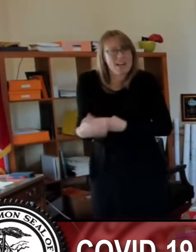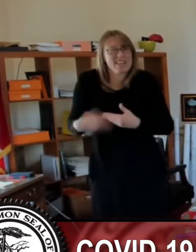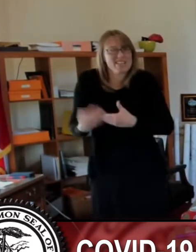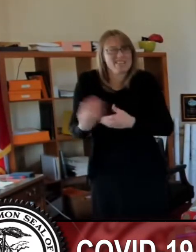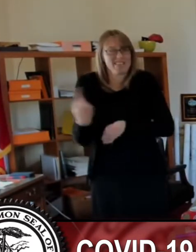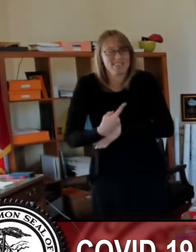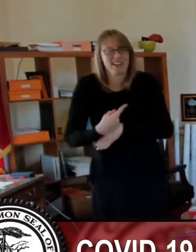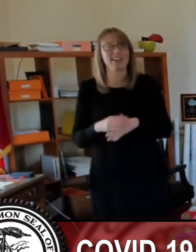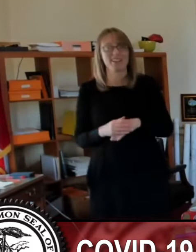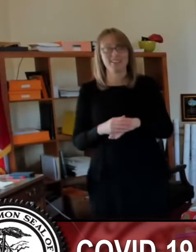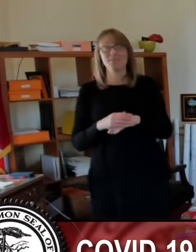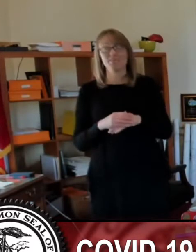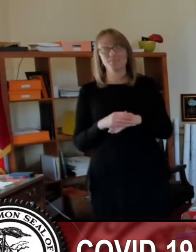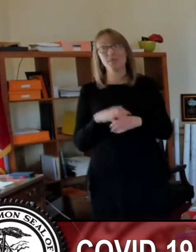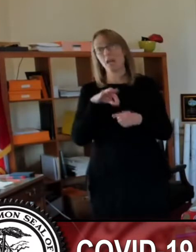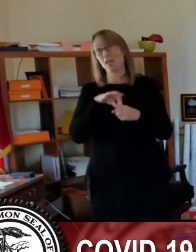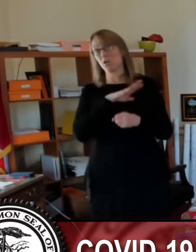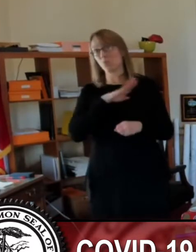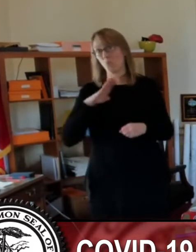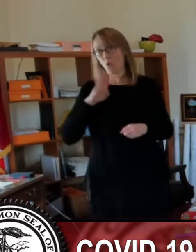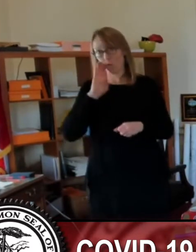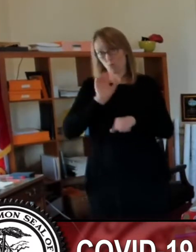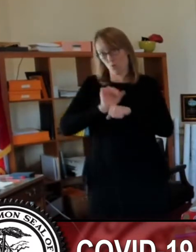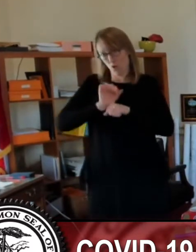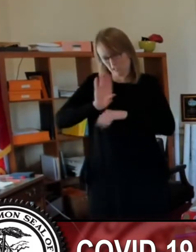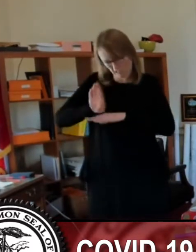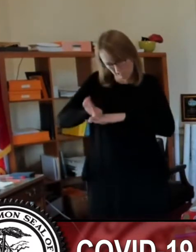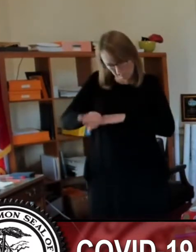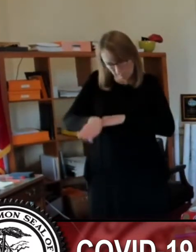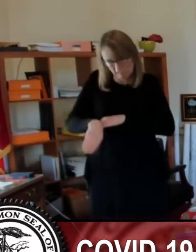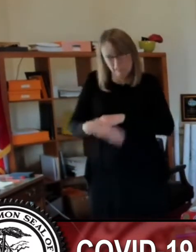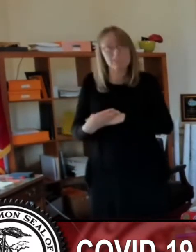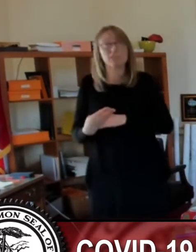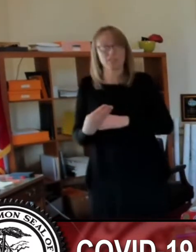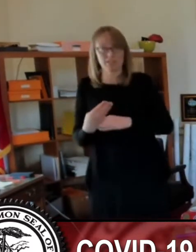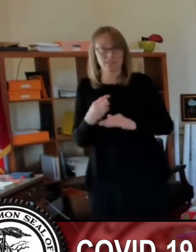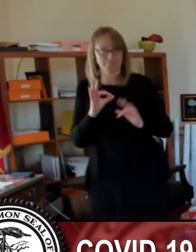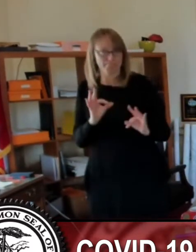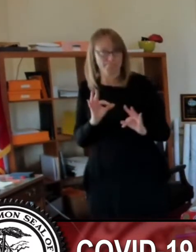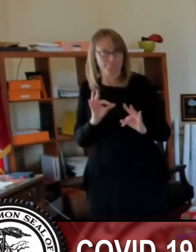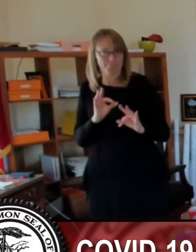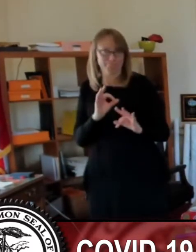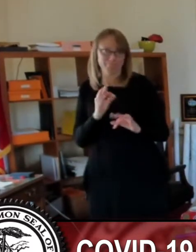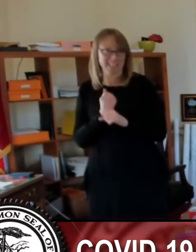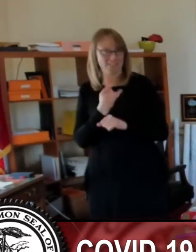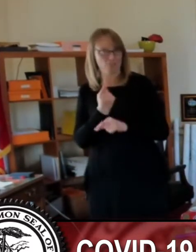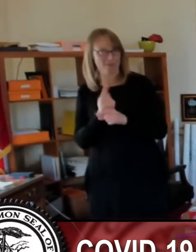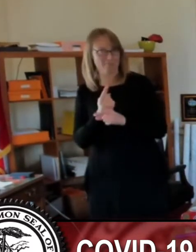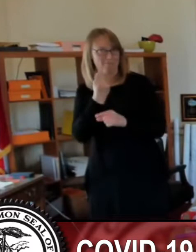across the state will be working around the clock to get this right. So